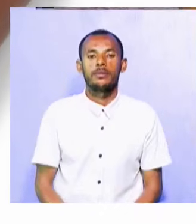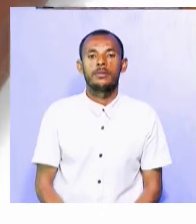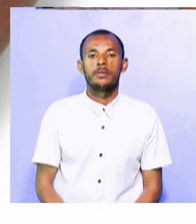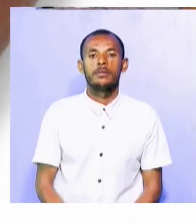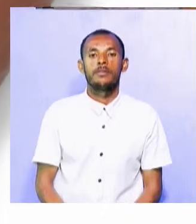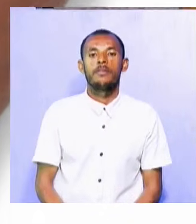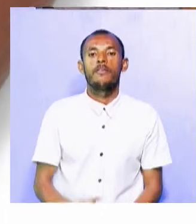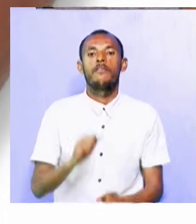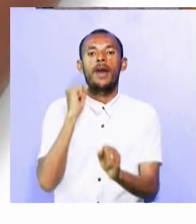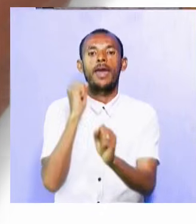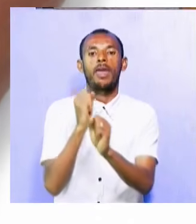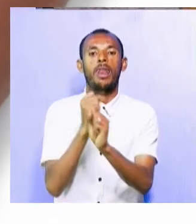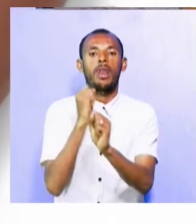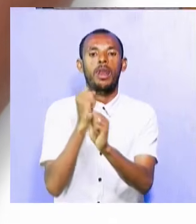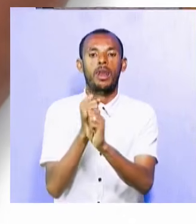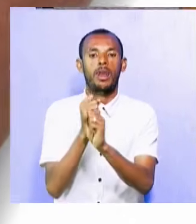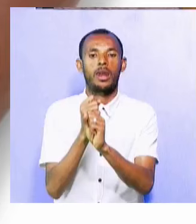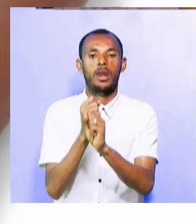find